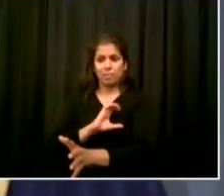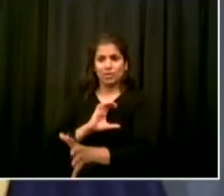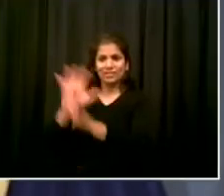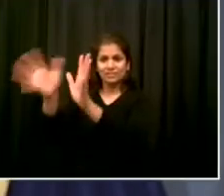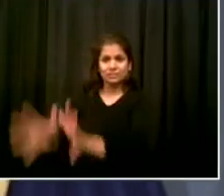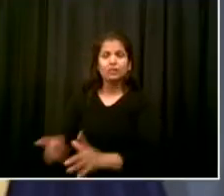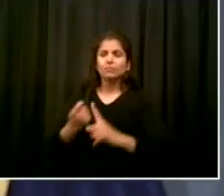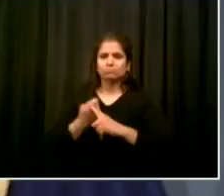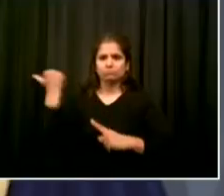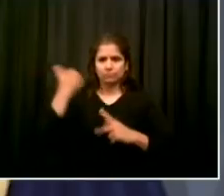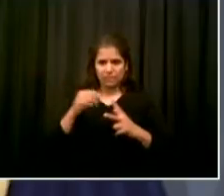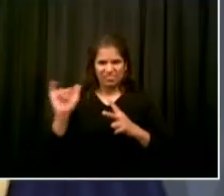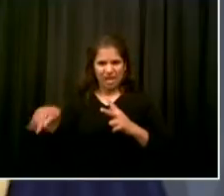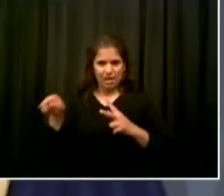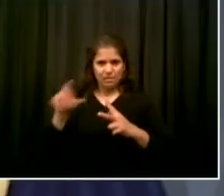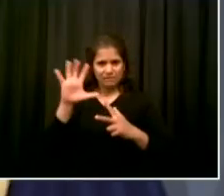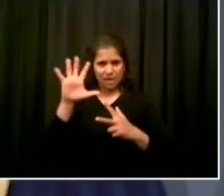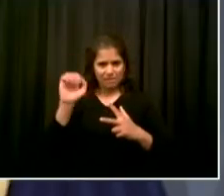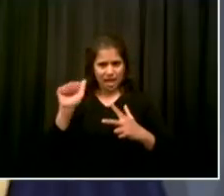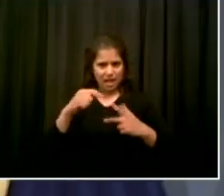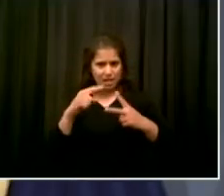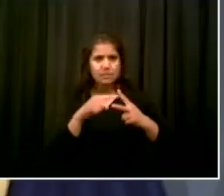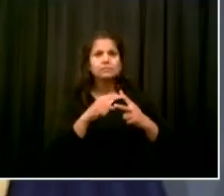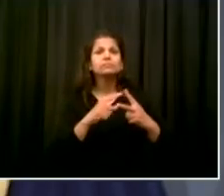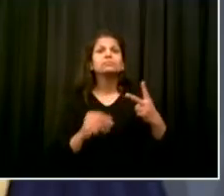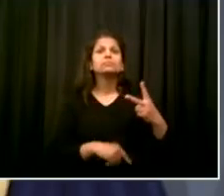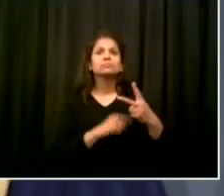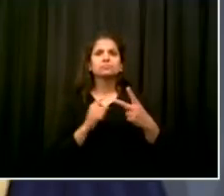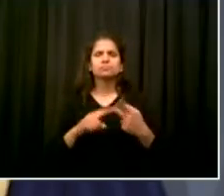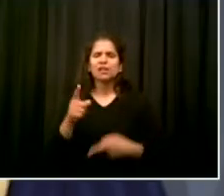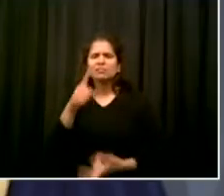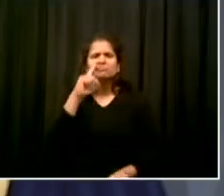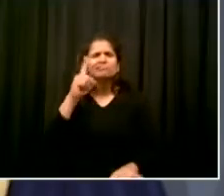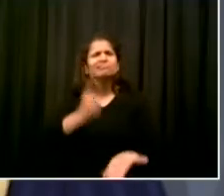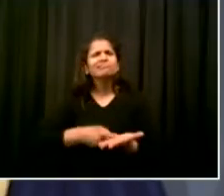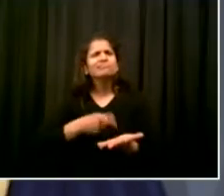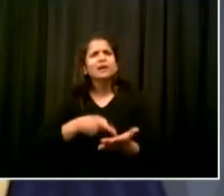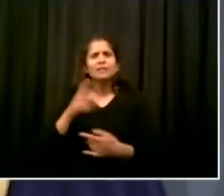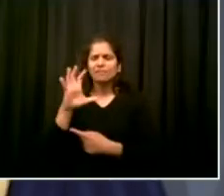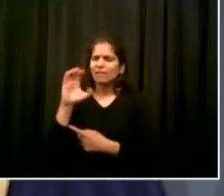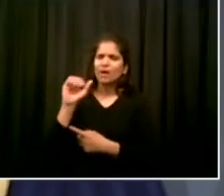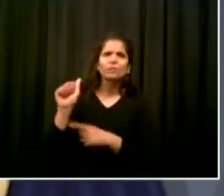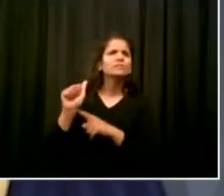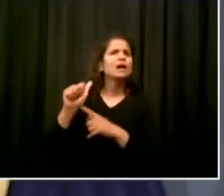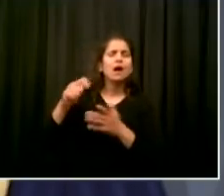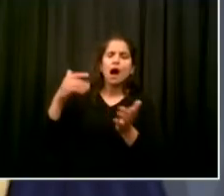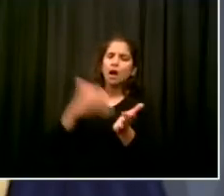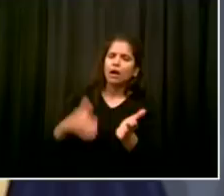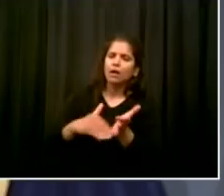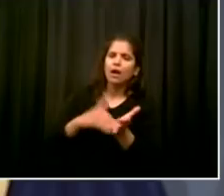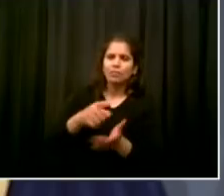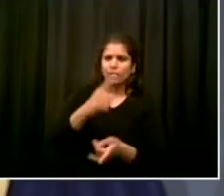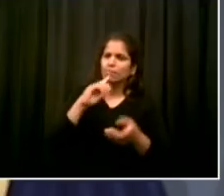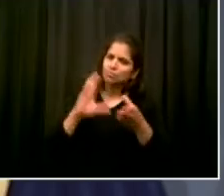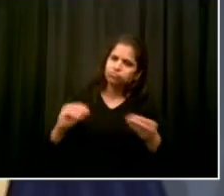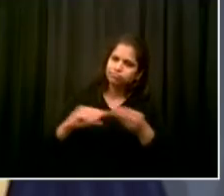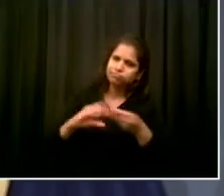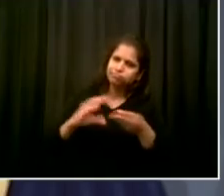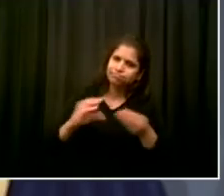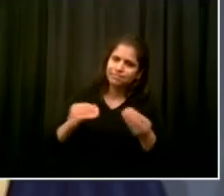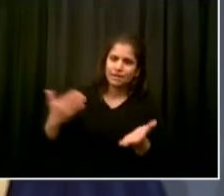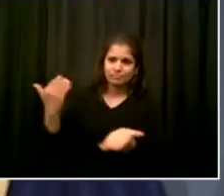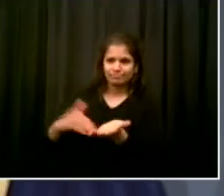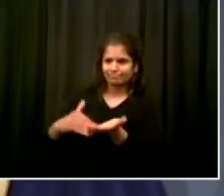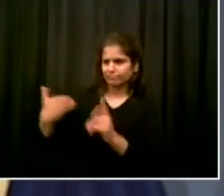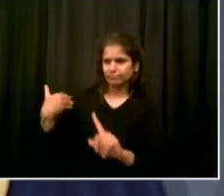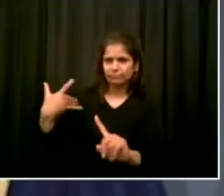is how you build faith and trust. But it was your own administration, in fact, your law department, that was responsible for the reinterpretation